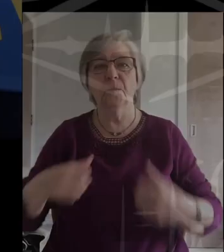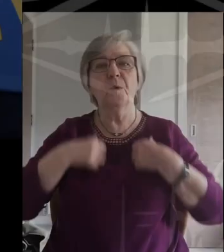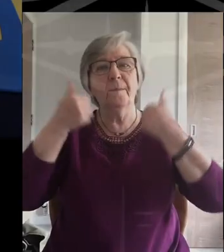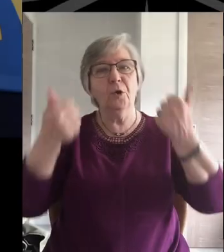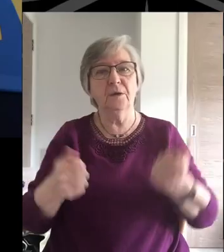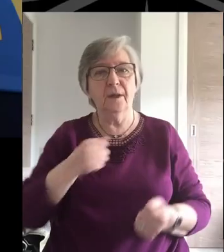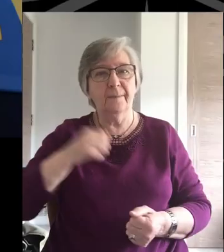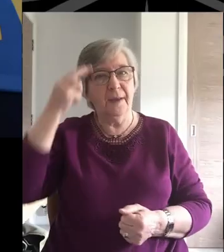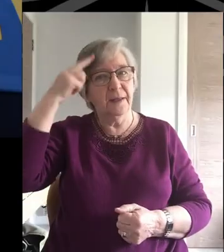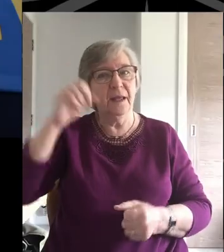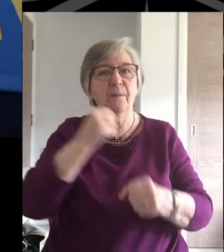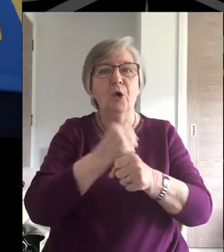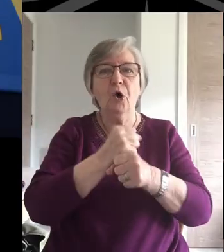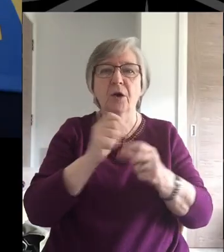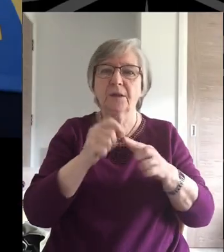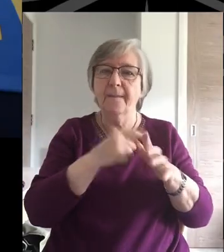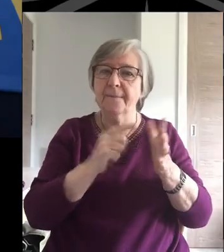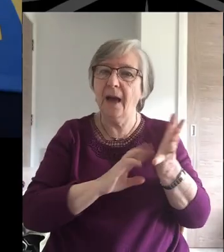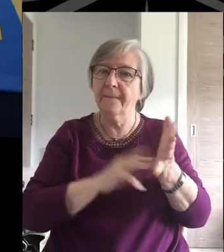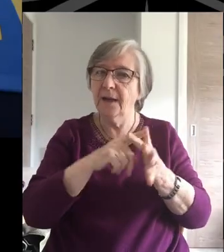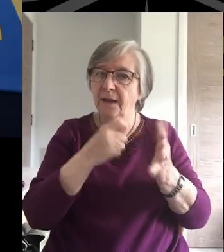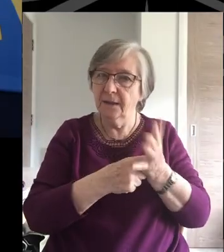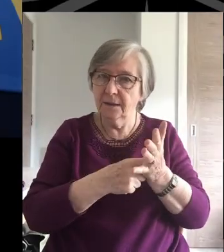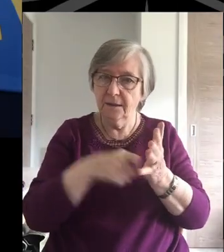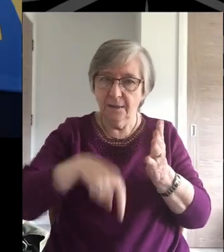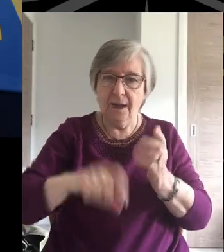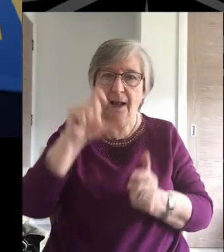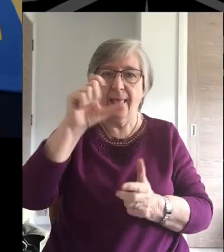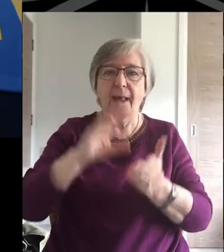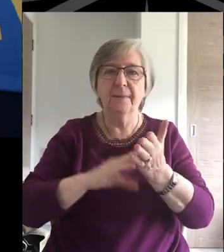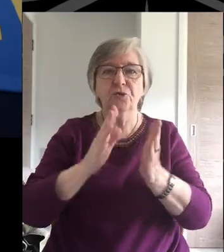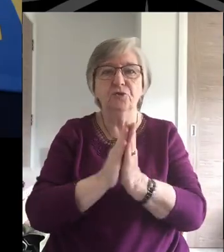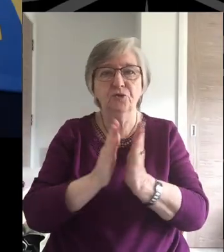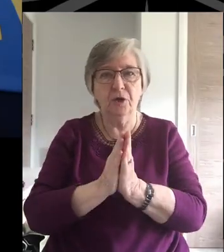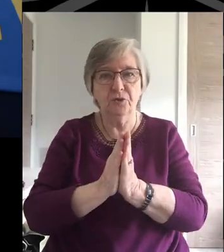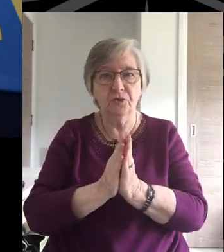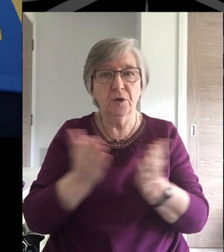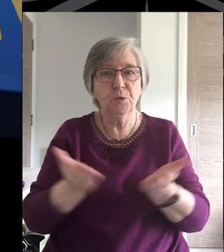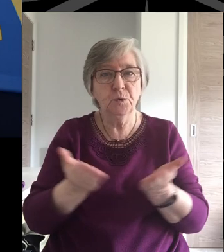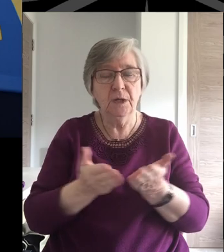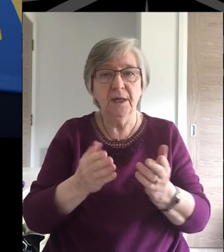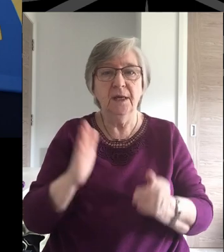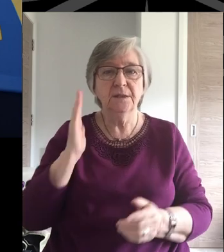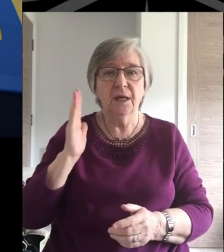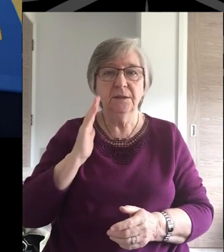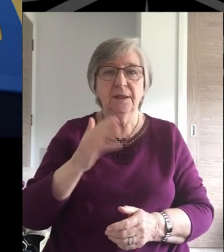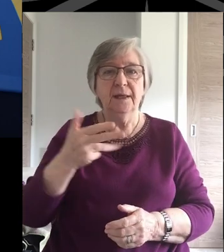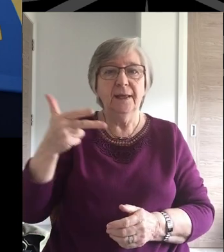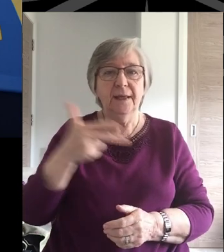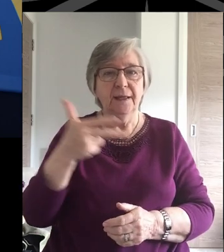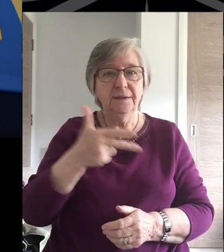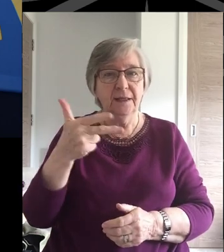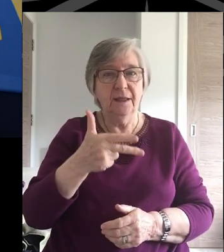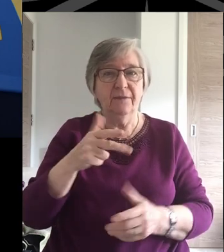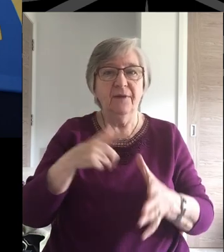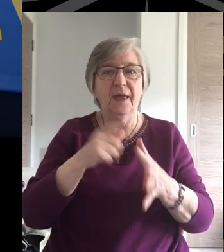Well, good morning. My name's Gordon Palmer. I'm minister at Claremont Parish Church, and this is our service for Sunday, the 18th of